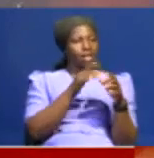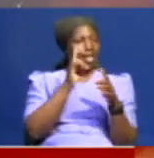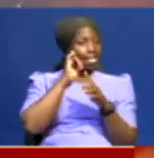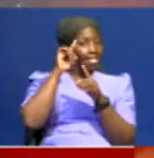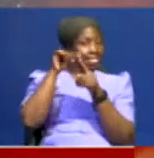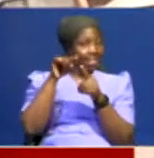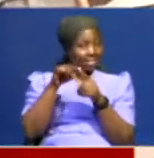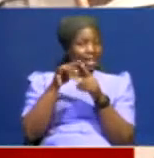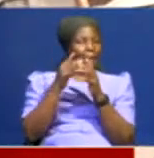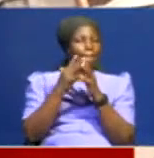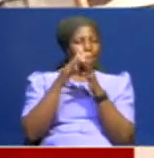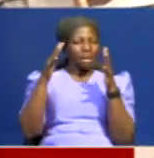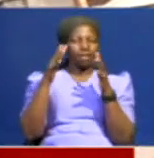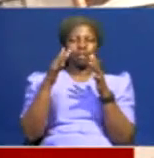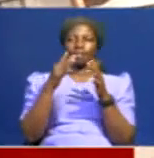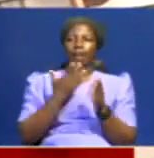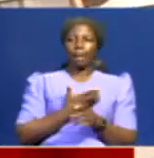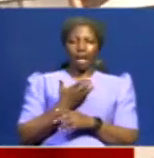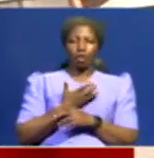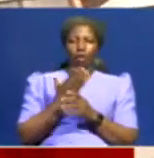haul.